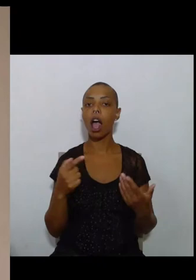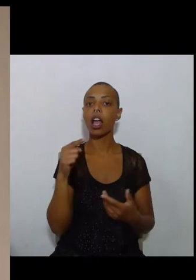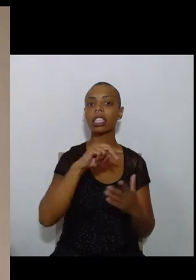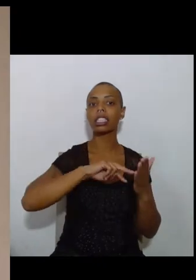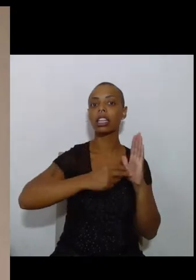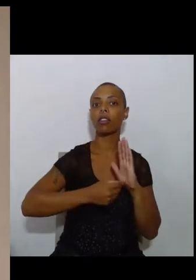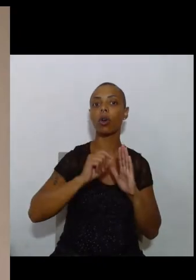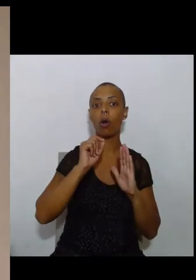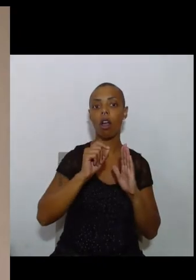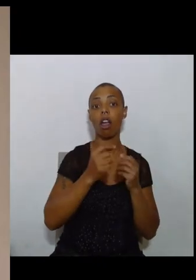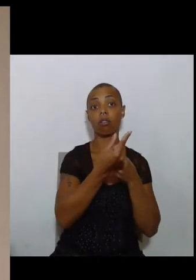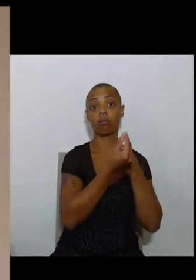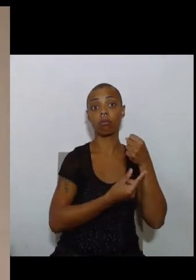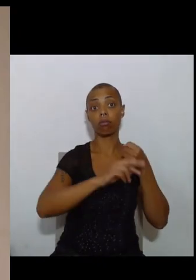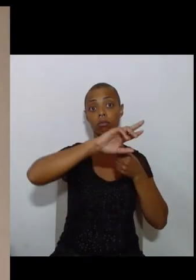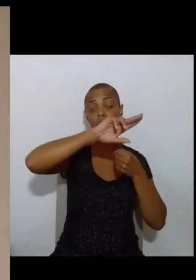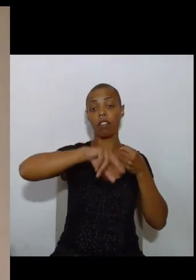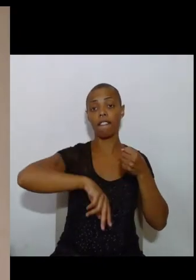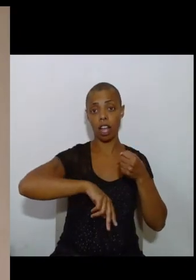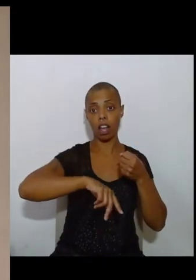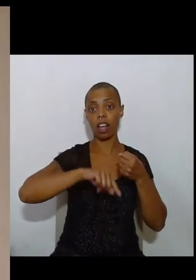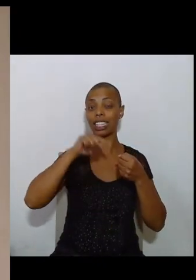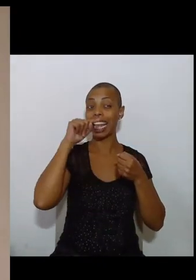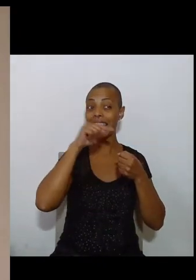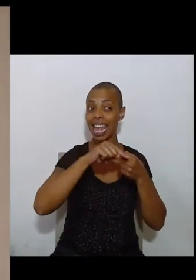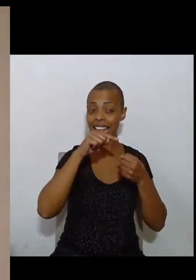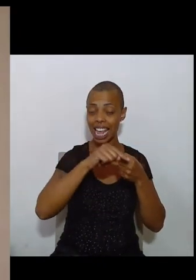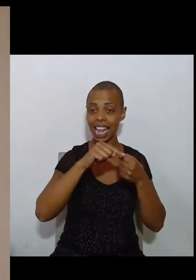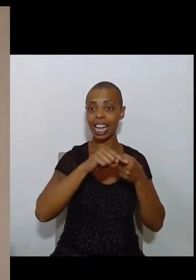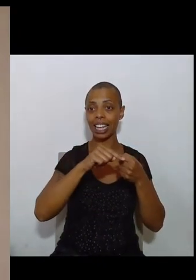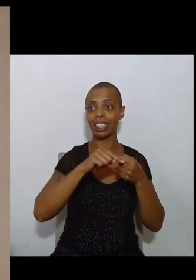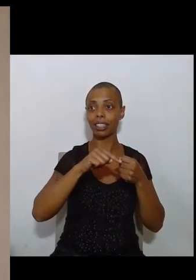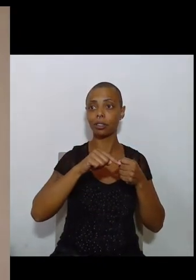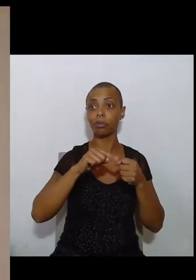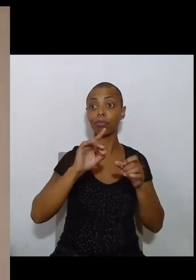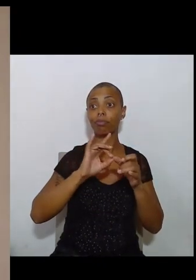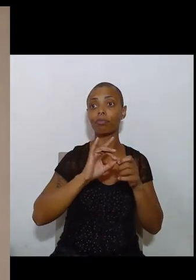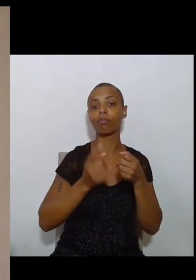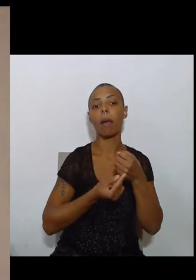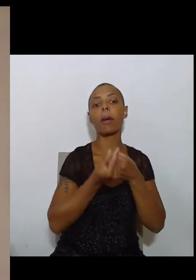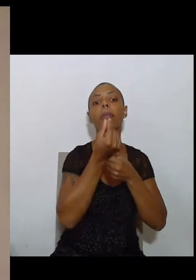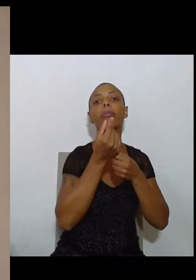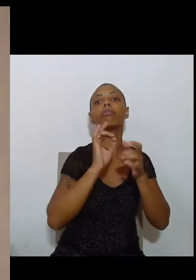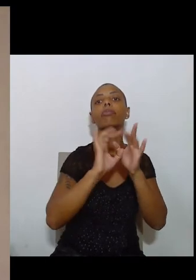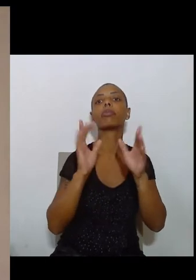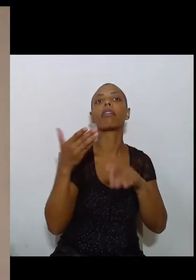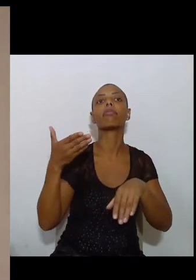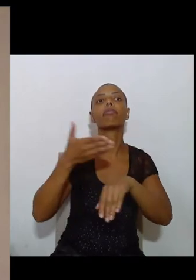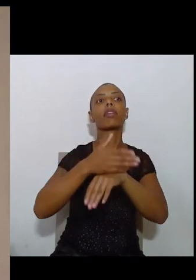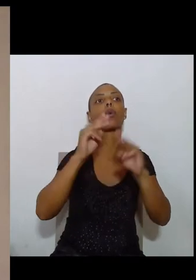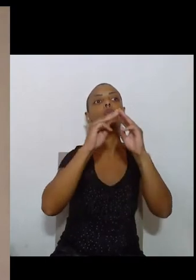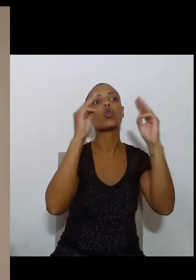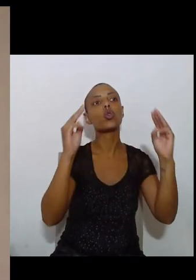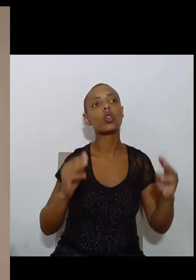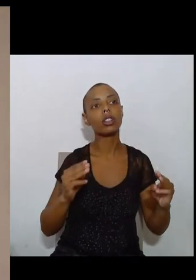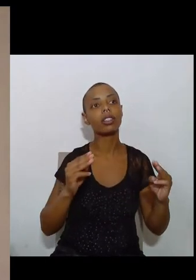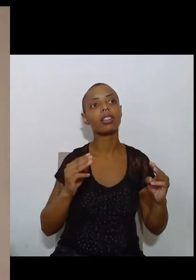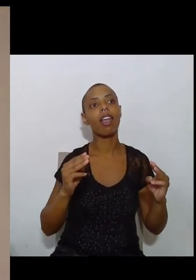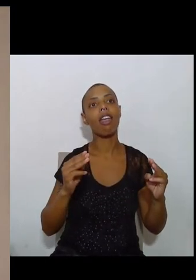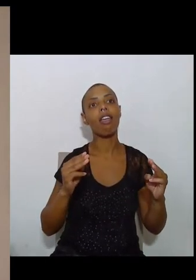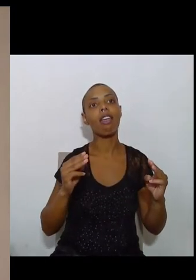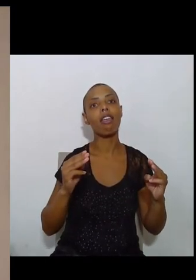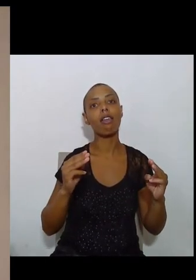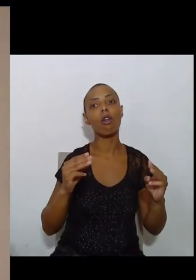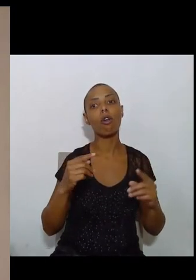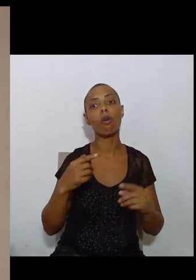of course here I am referring to social classes the classes that can